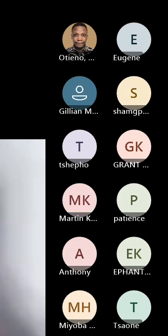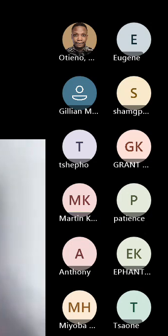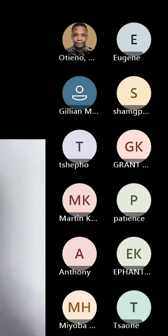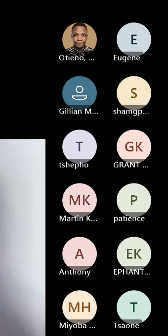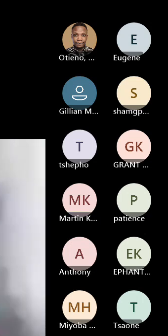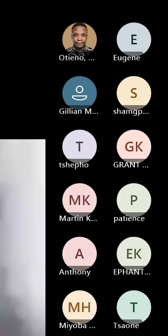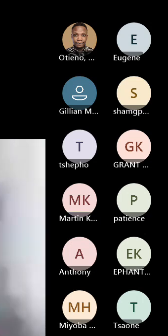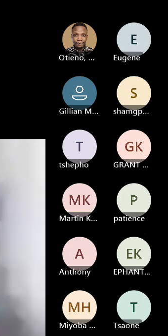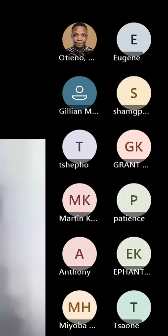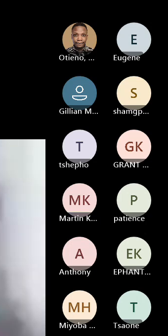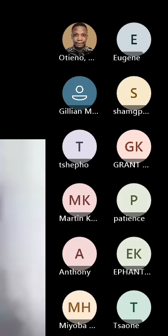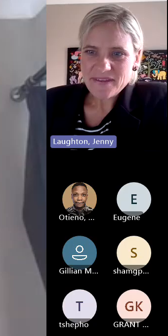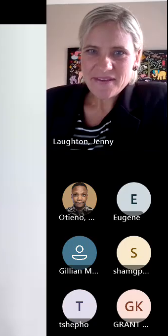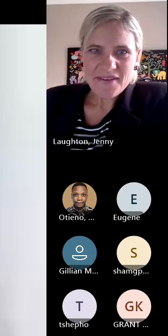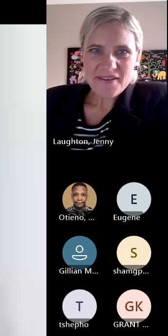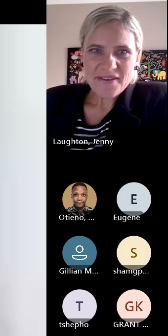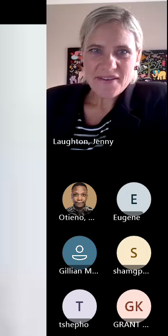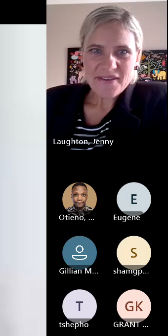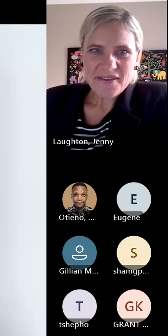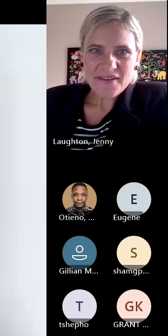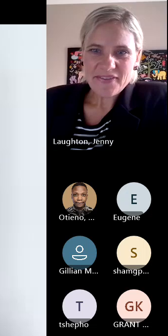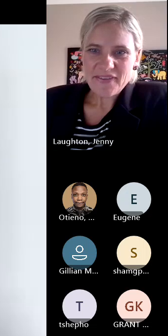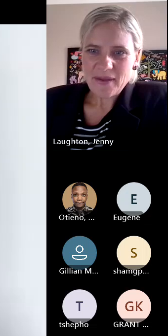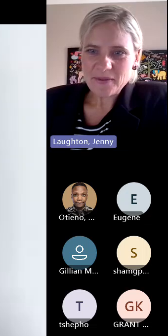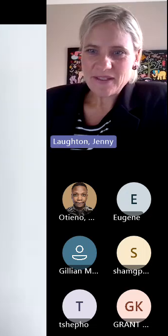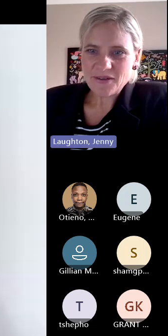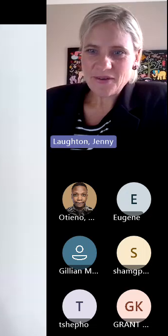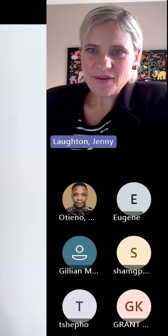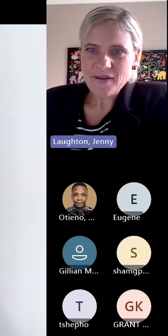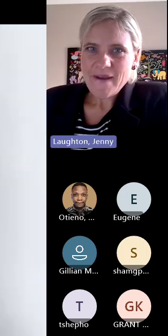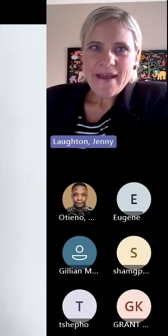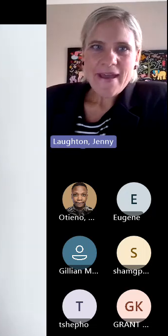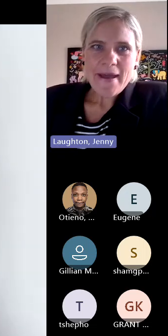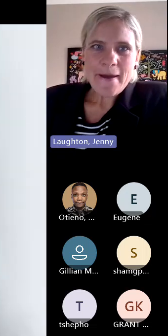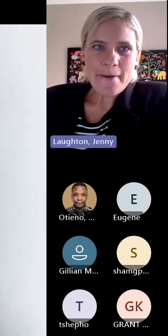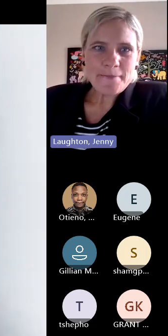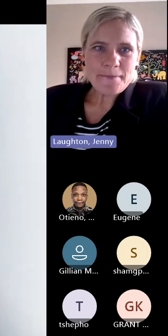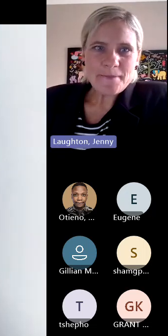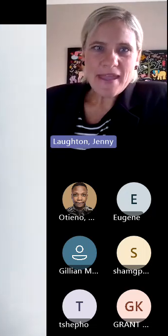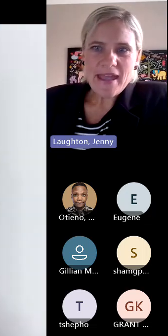going to spotlight you. Okay. There we go.